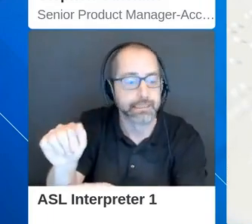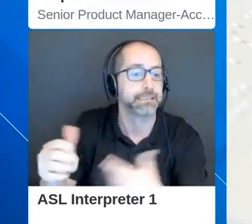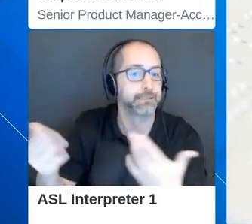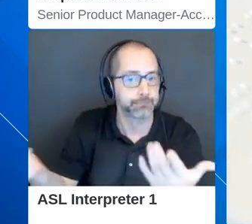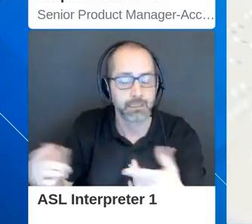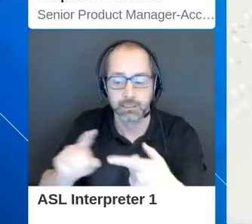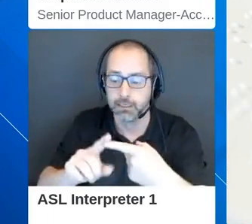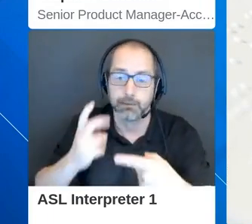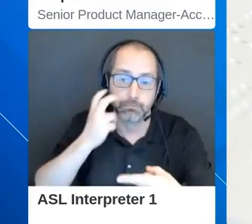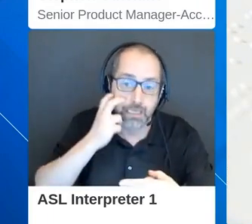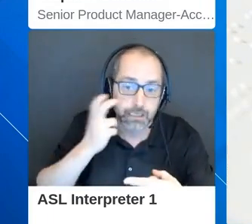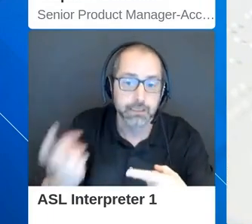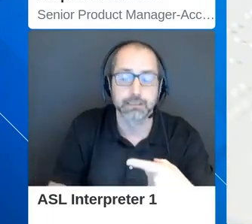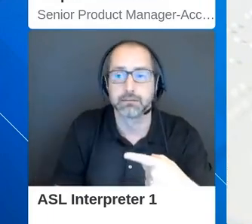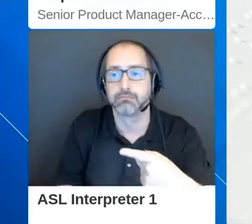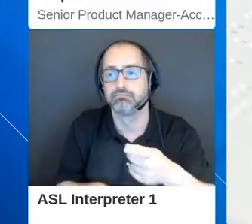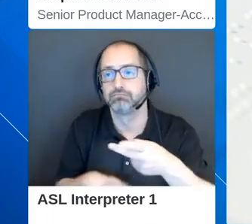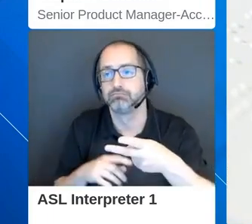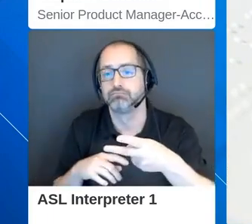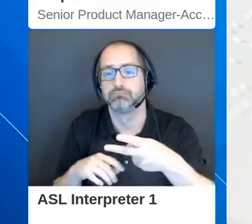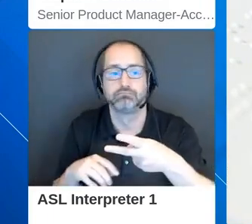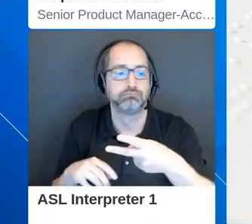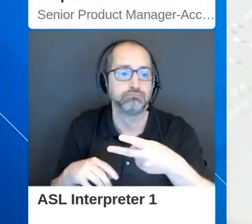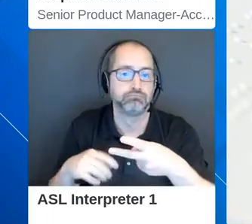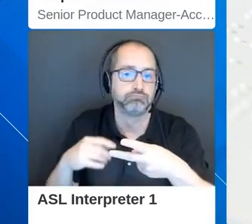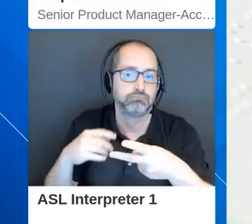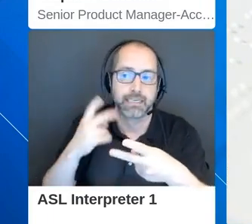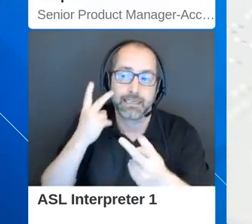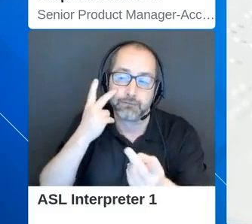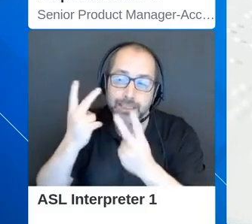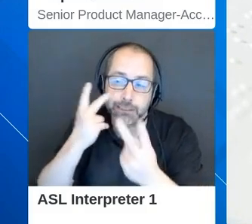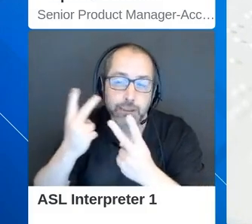I'm blind, I might have limited vision so